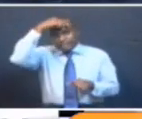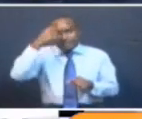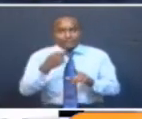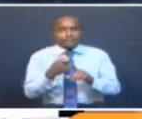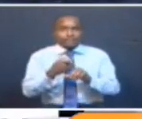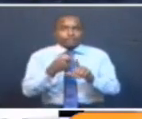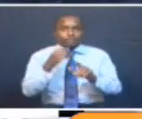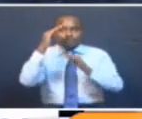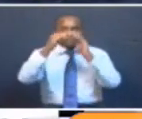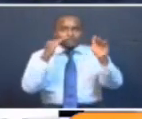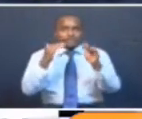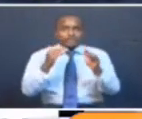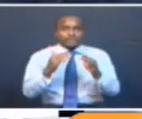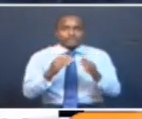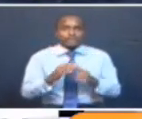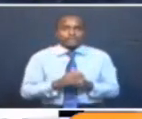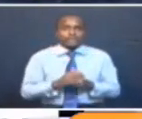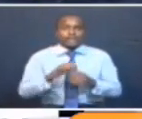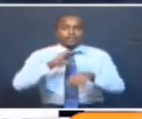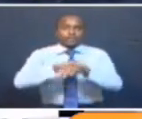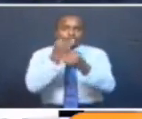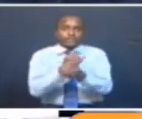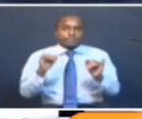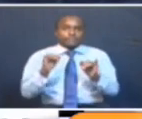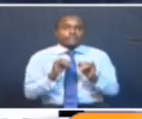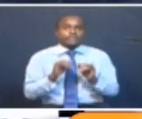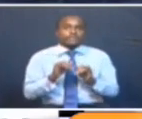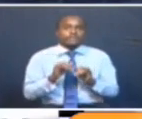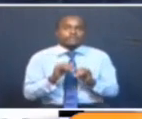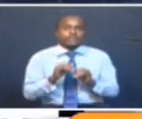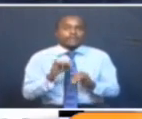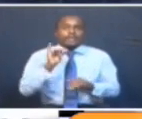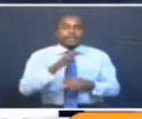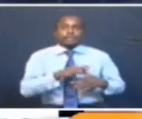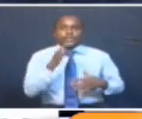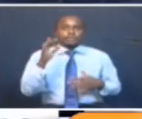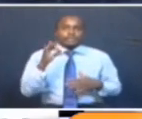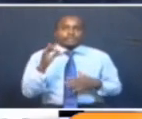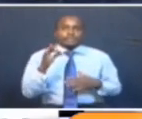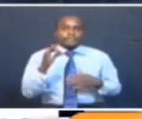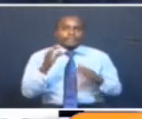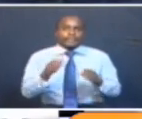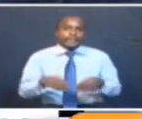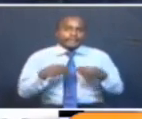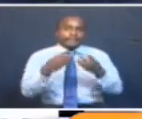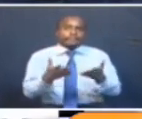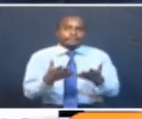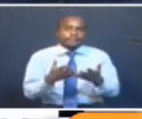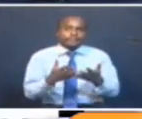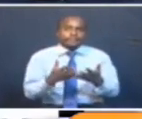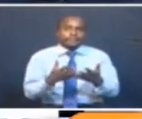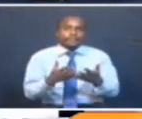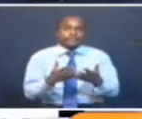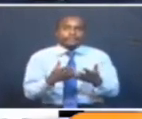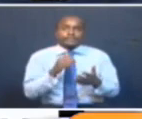university, and we got the independence. That was the spirit. Give, not